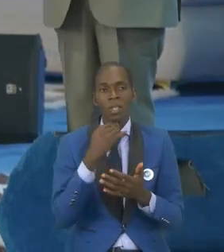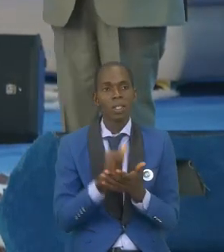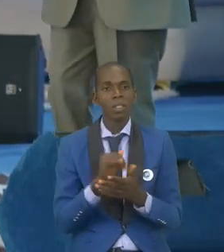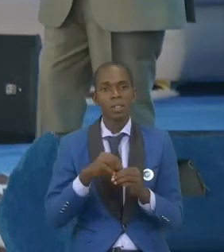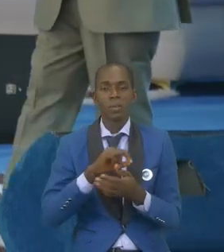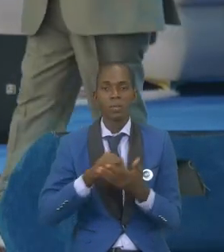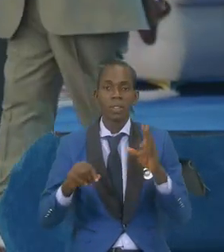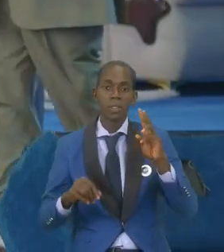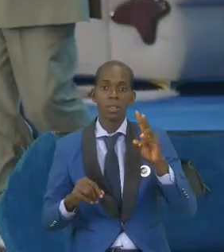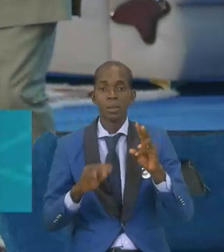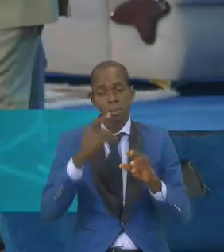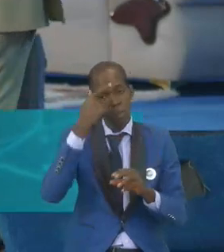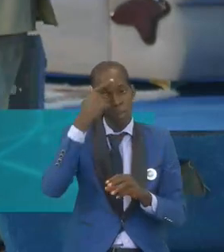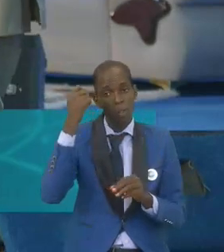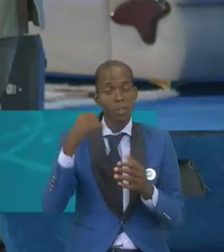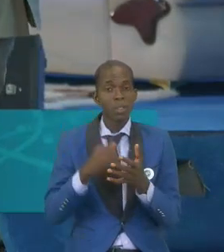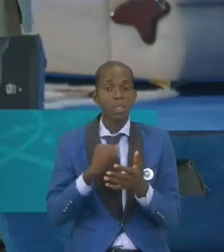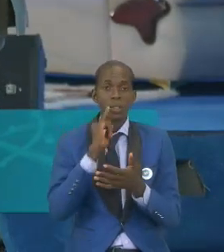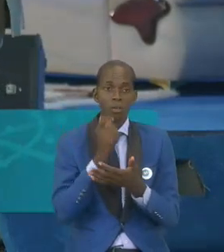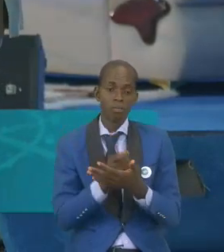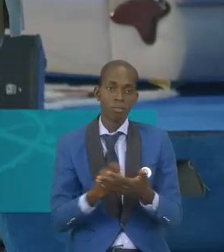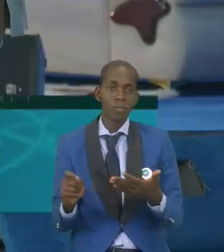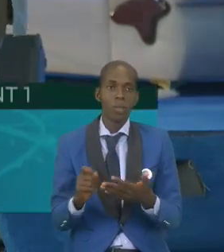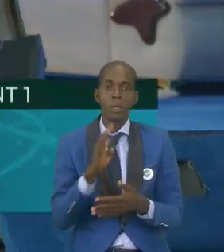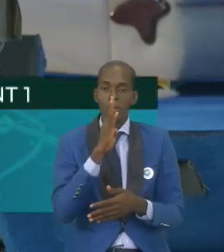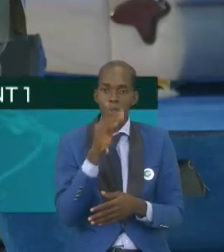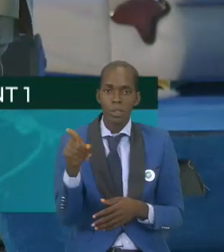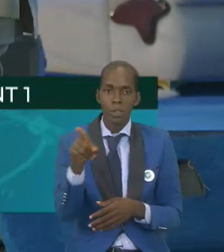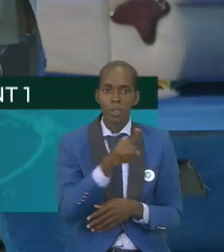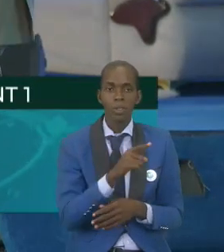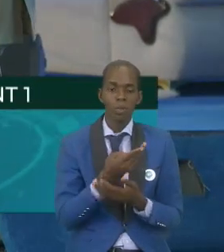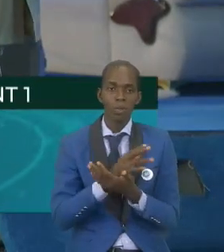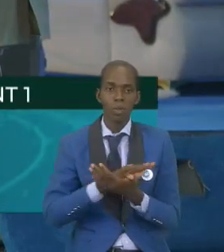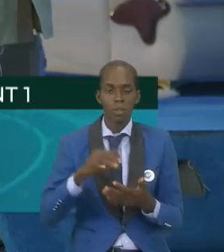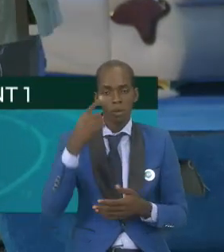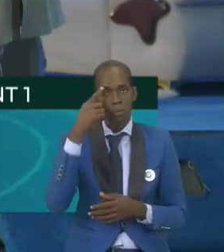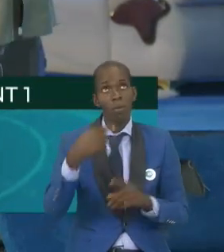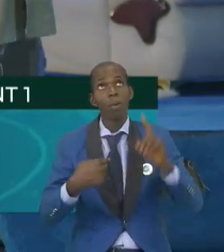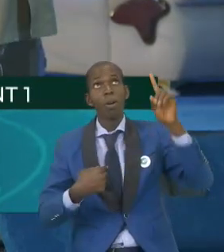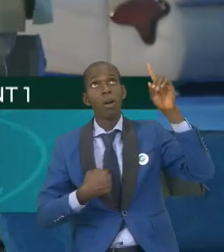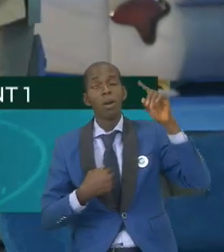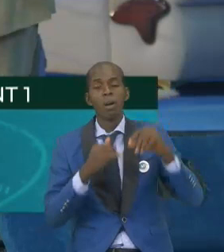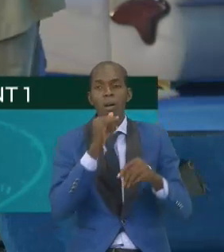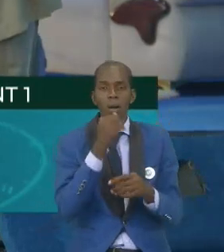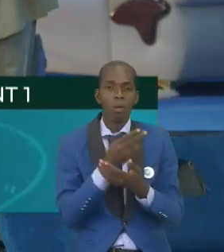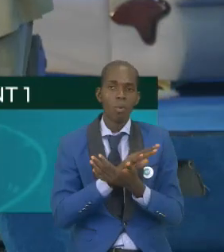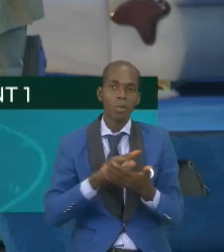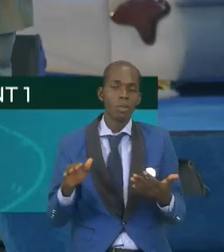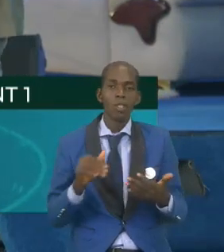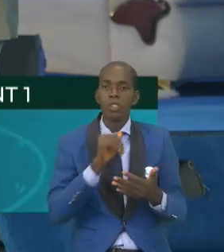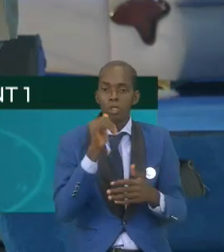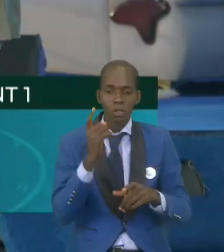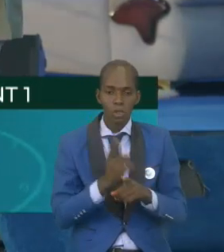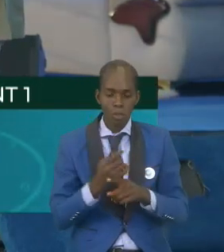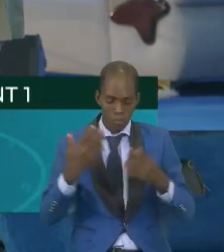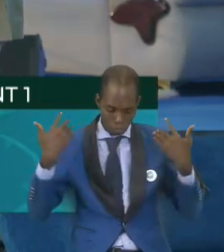written, be ye holy, for I am holy. Not just external holiness. I dress this way, so